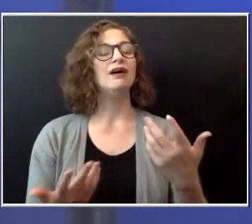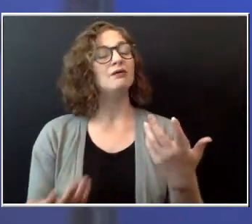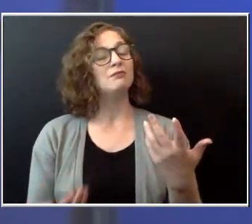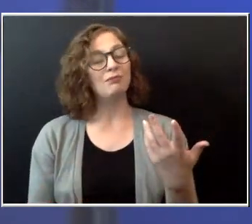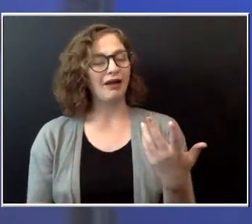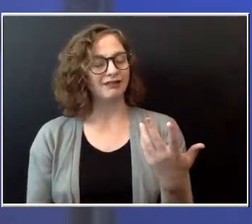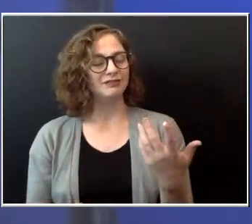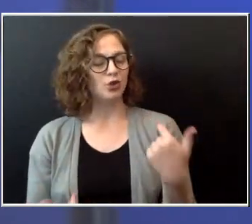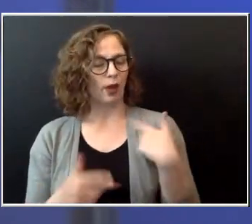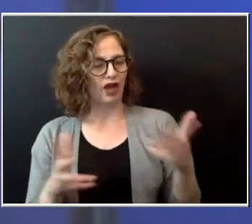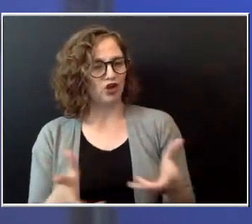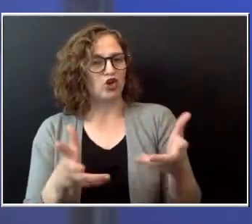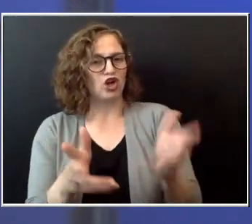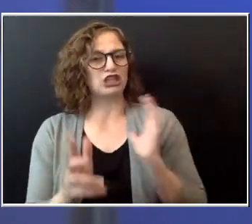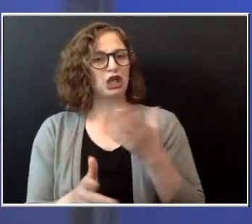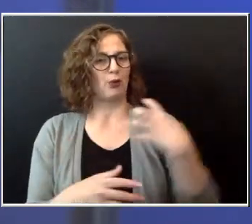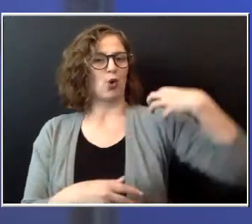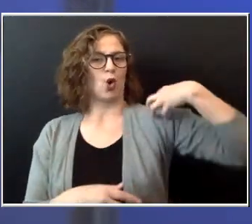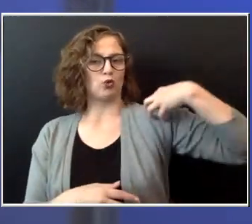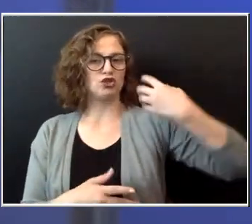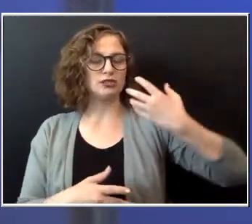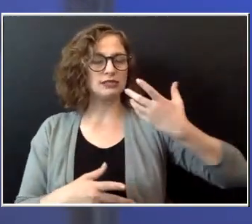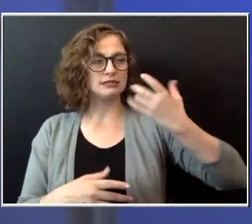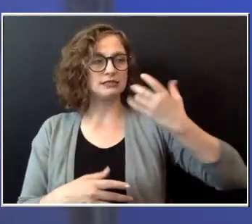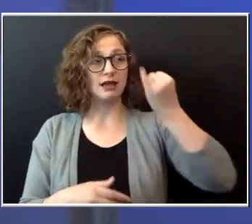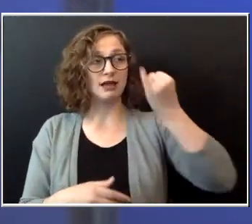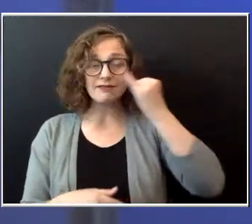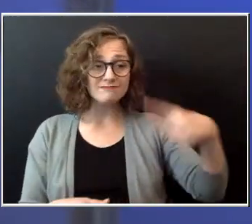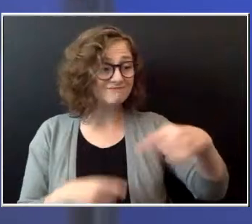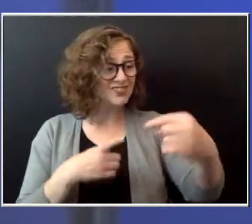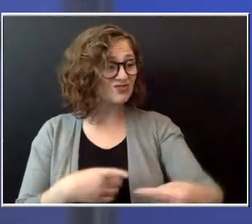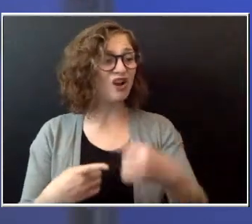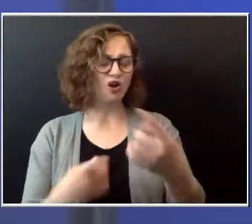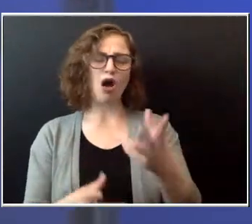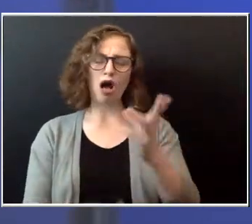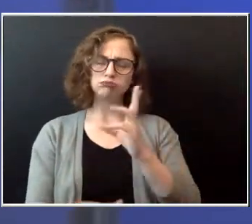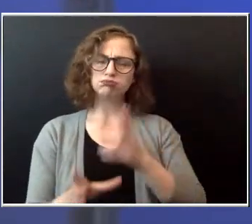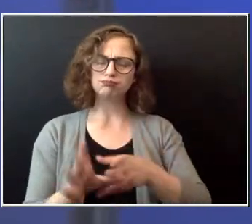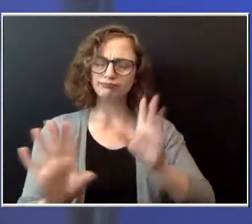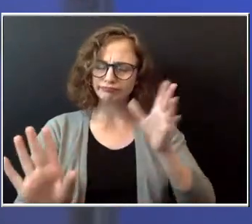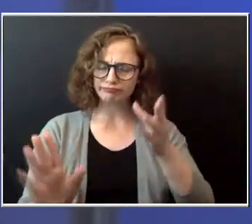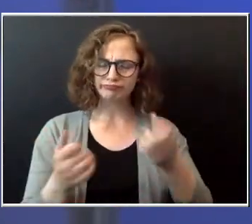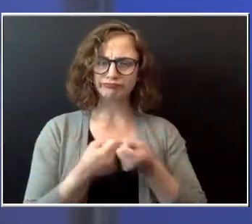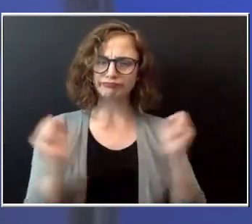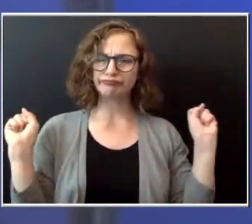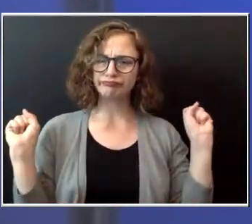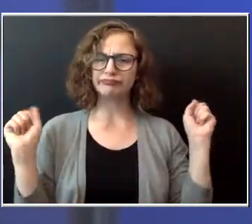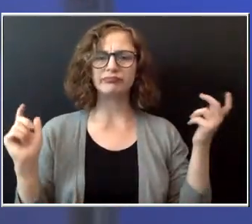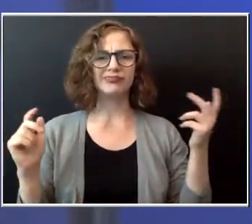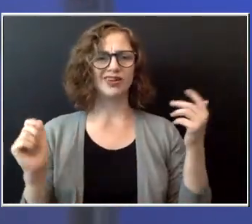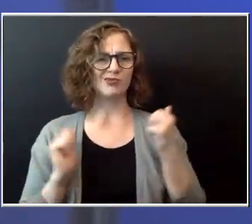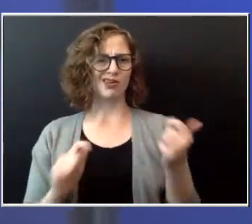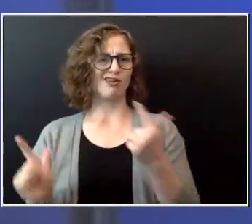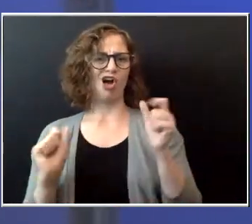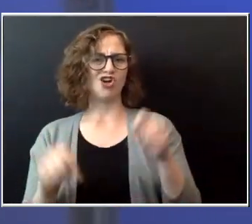perfect. And, we all have big room for improvement in terms of our health